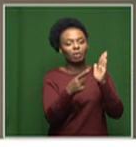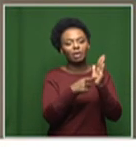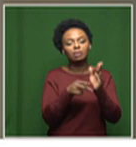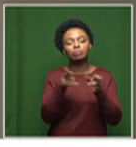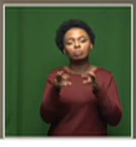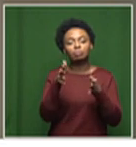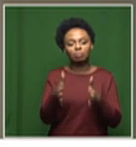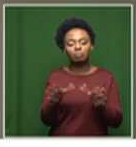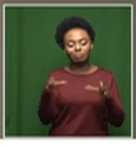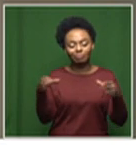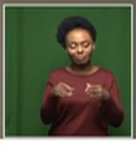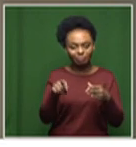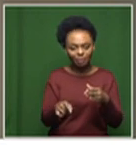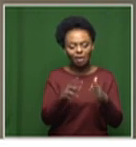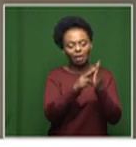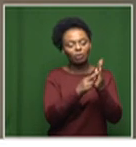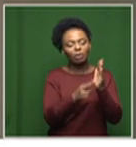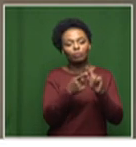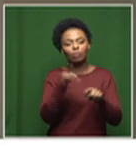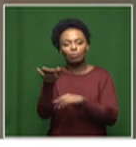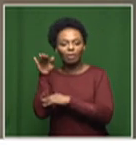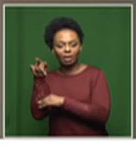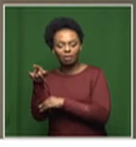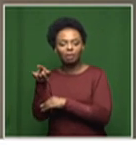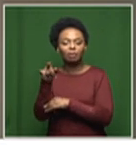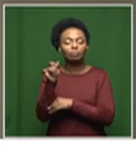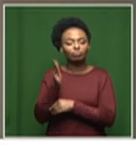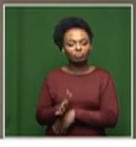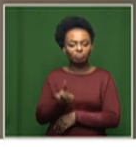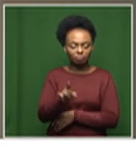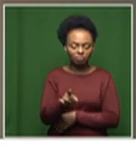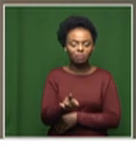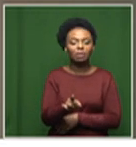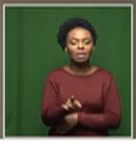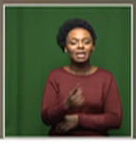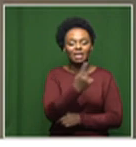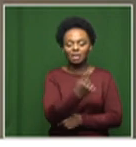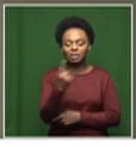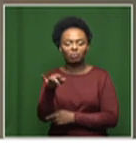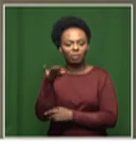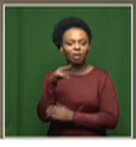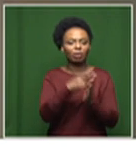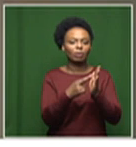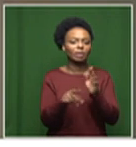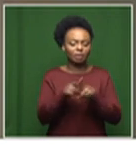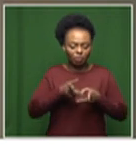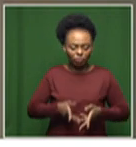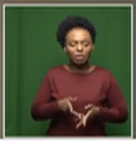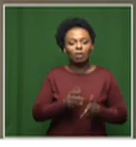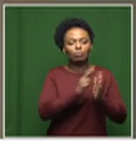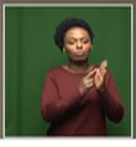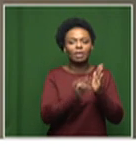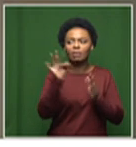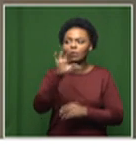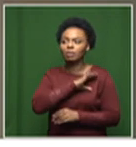by the banking space, and the financial space is really regulated. We will always, any consumer that comes to us with a complaint, if